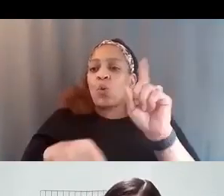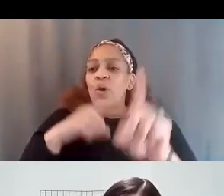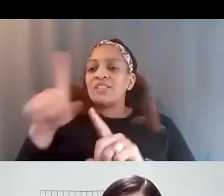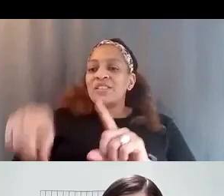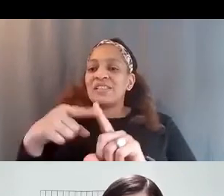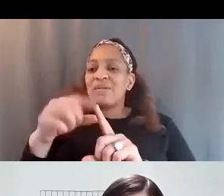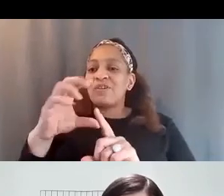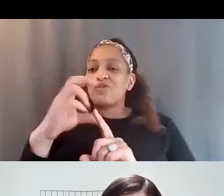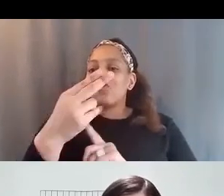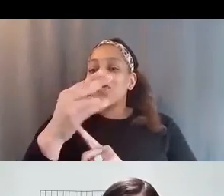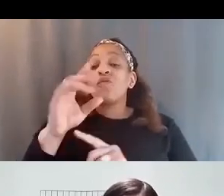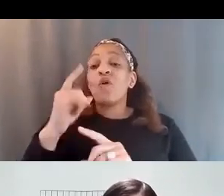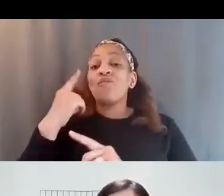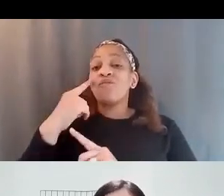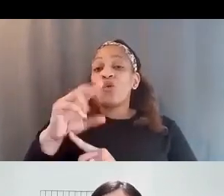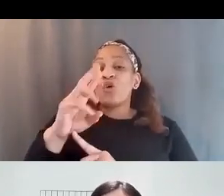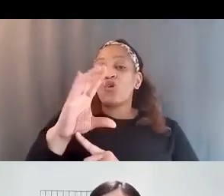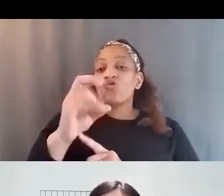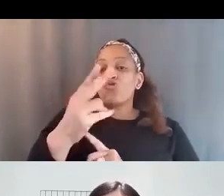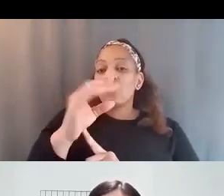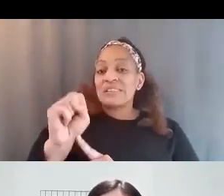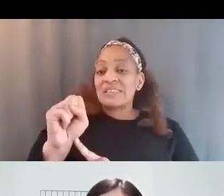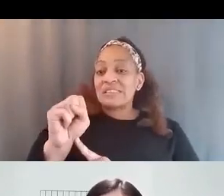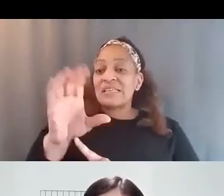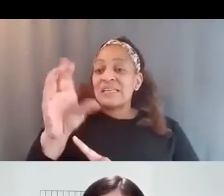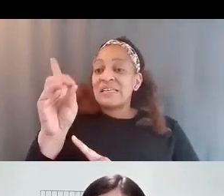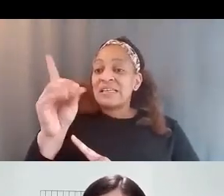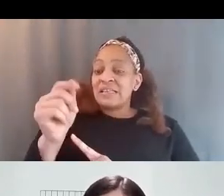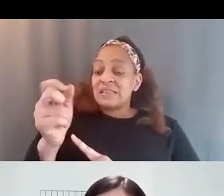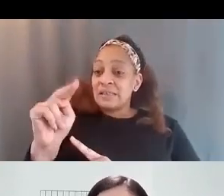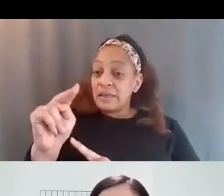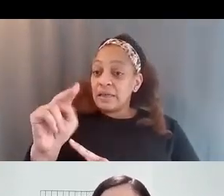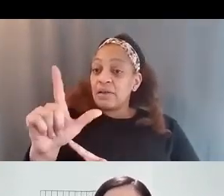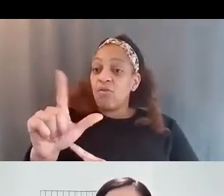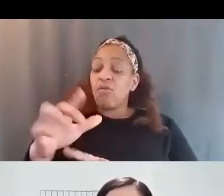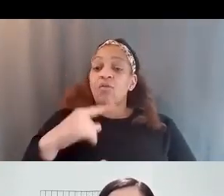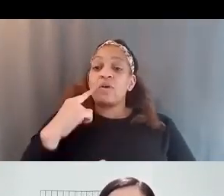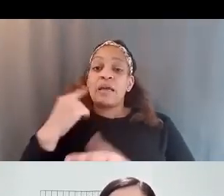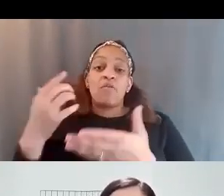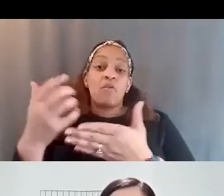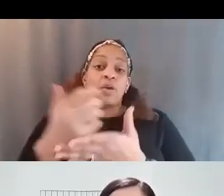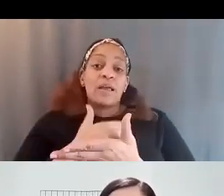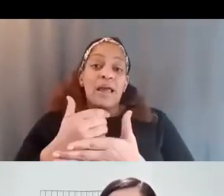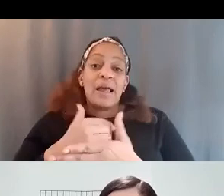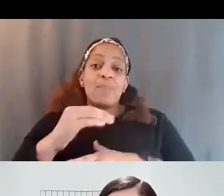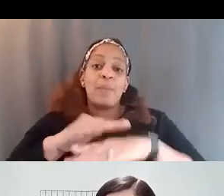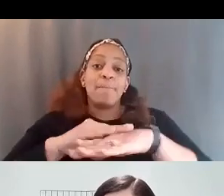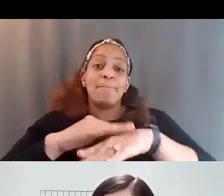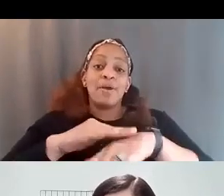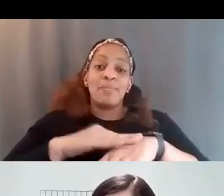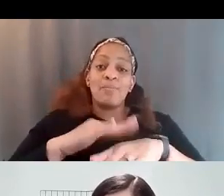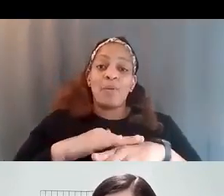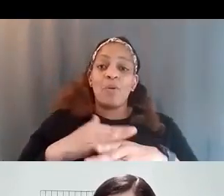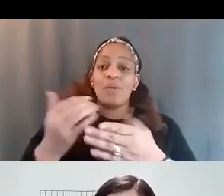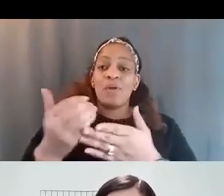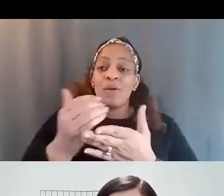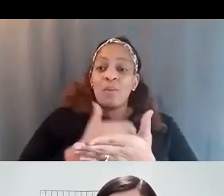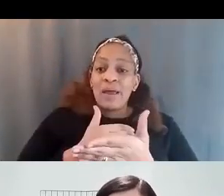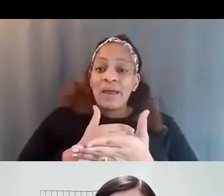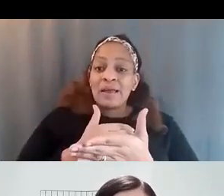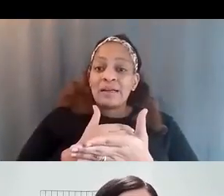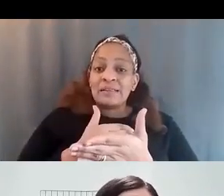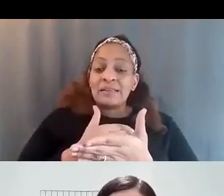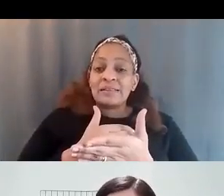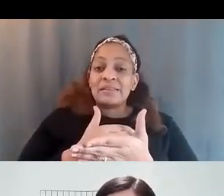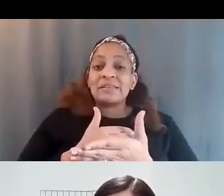a comment from Cheryl. Does Daniel actually earn minimum wage? Goodwill often pays sub-minimum wage, and that's not CIE. Well, I agree,